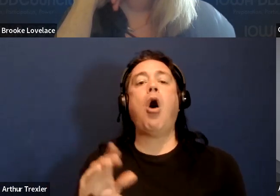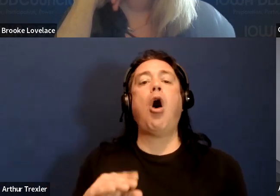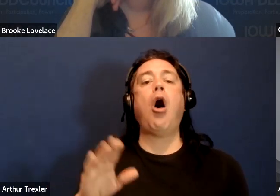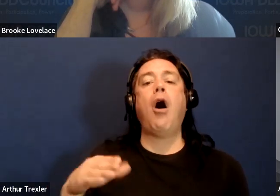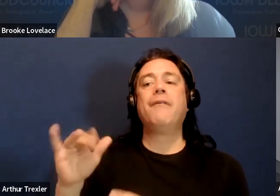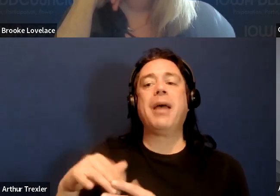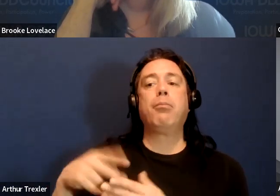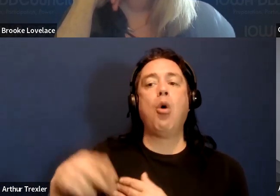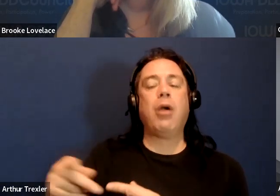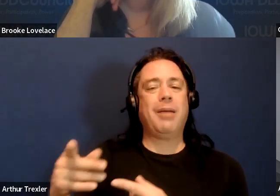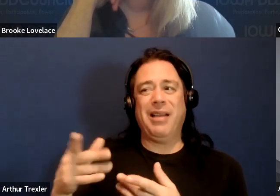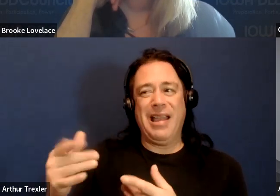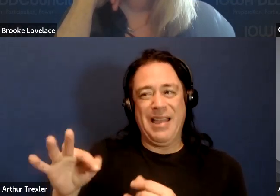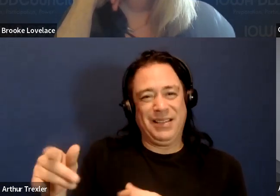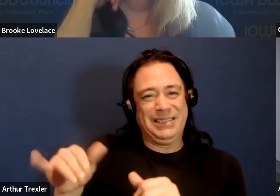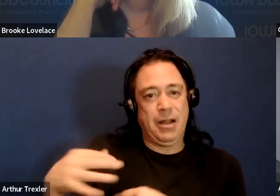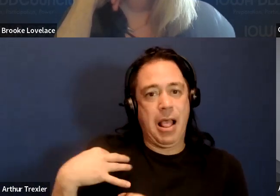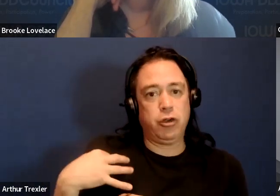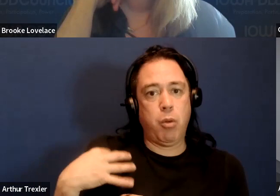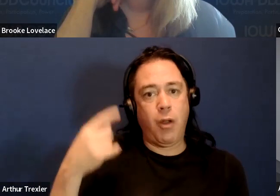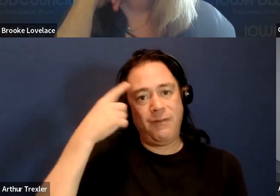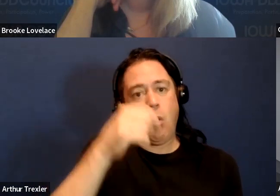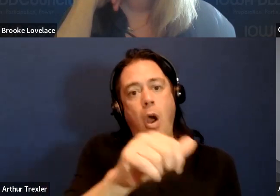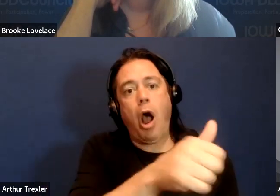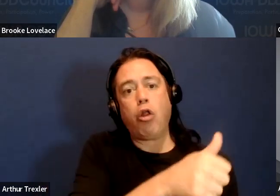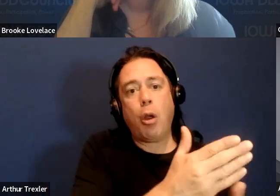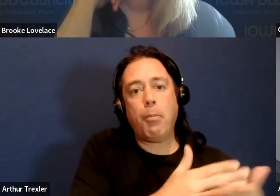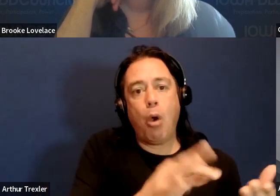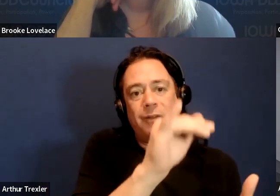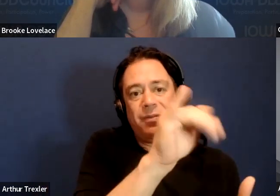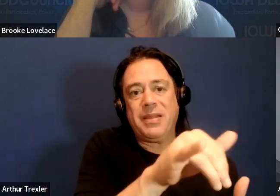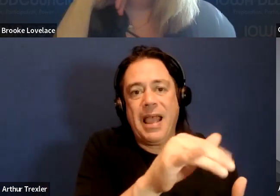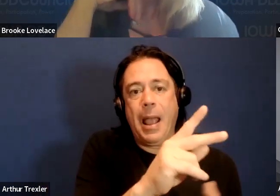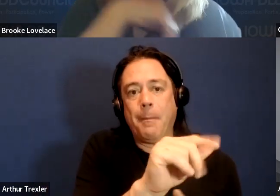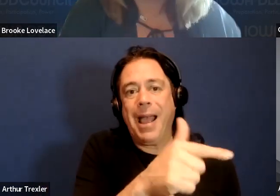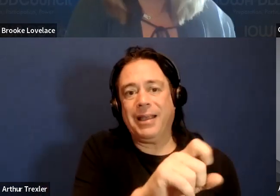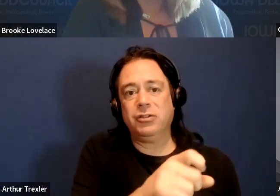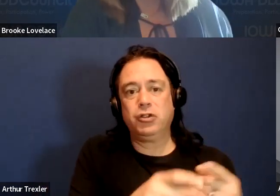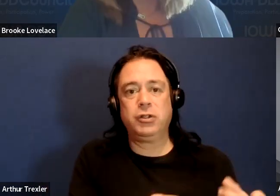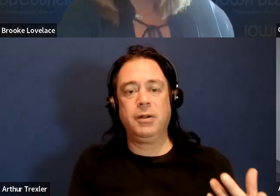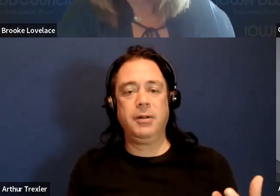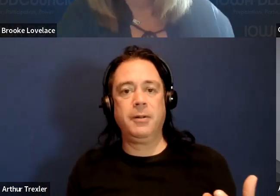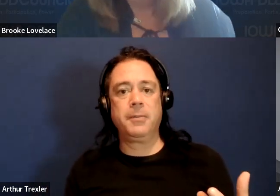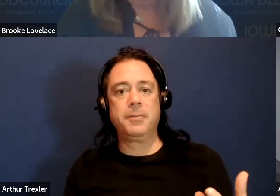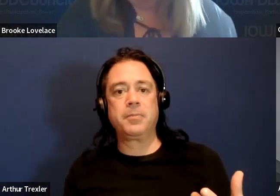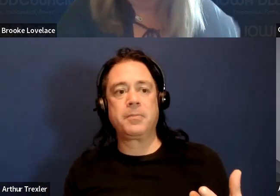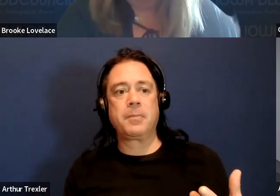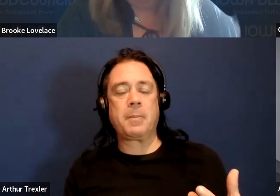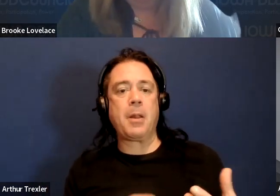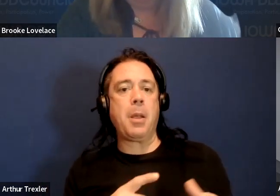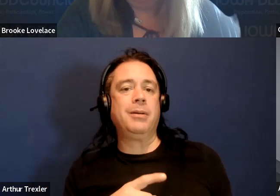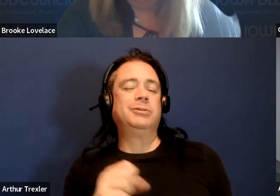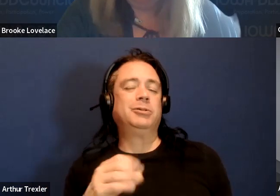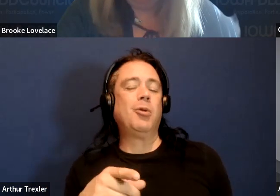because of all of the other parts of these packages that just aren't very well thought